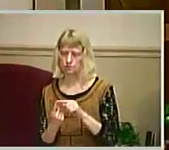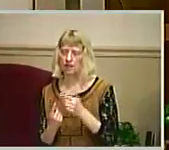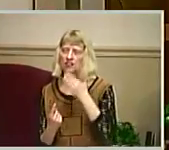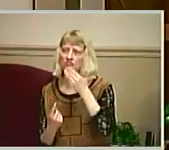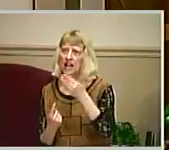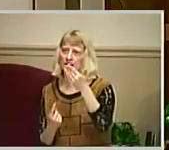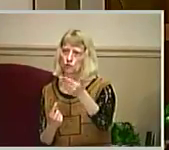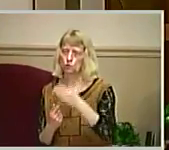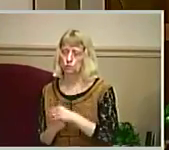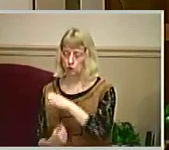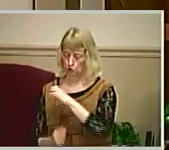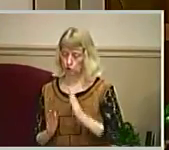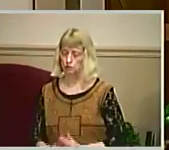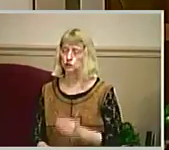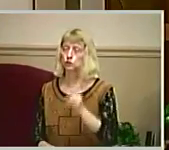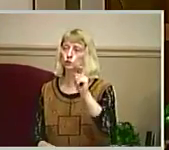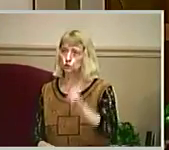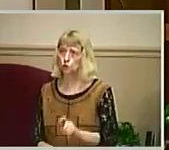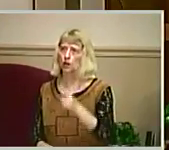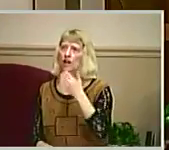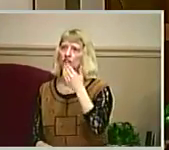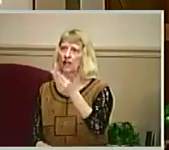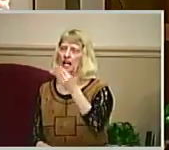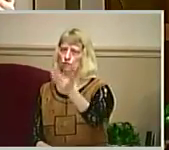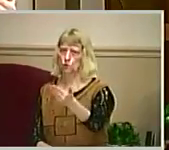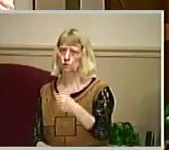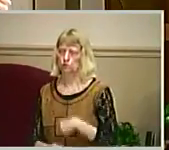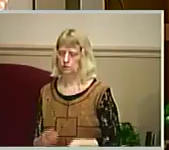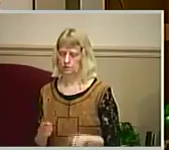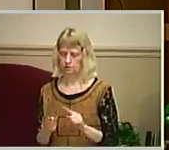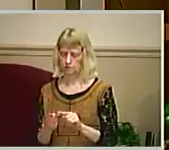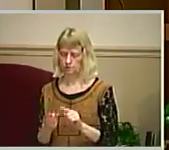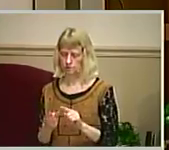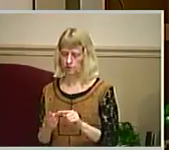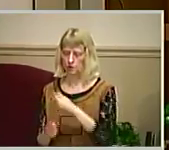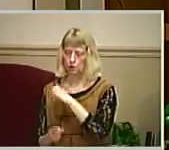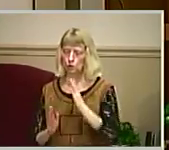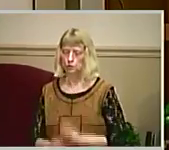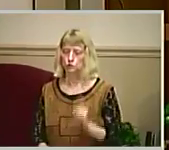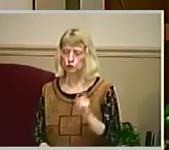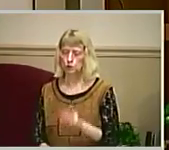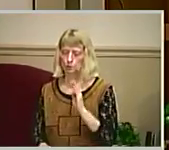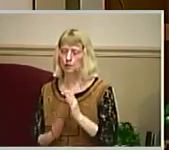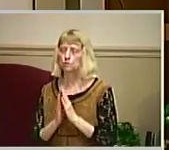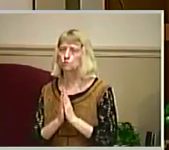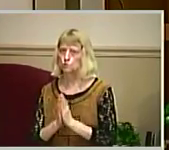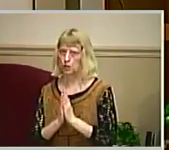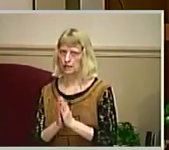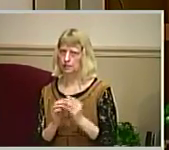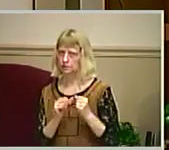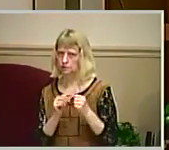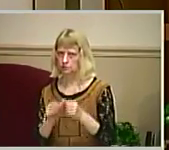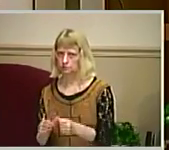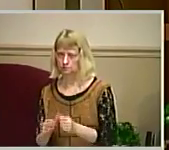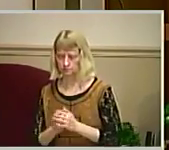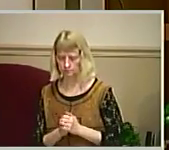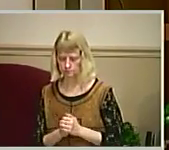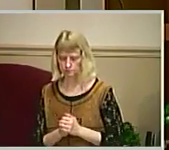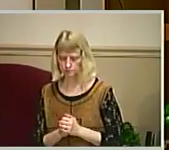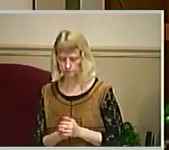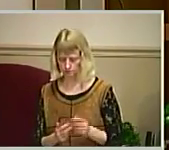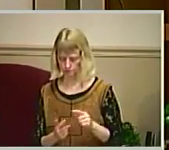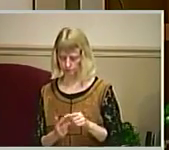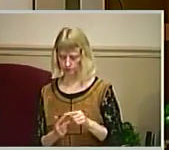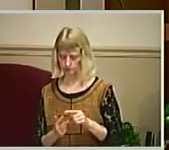thankful. Christians should be thankful. And number two, Christians should be prayerful. First of